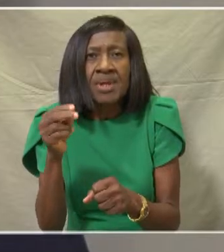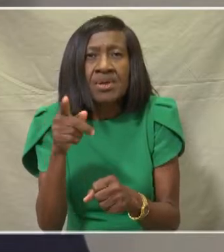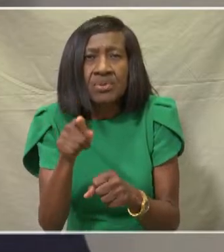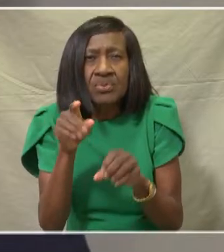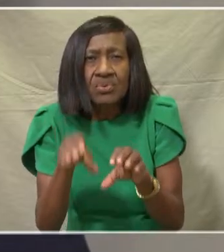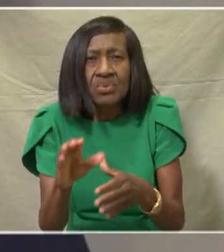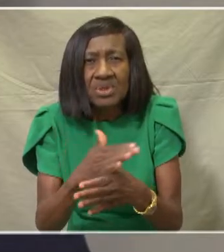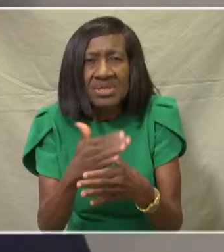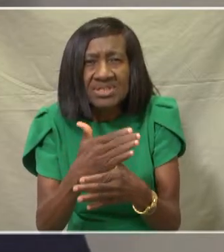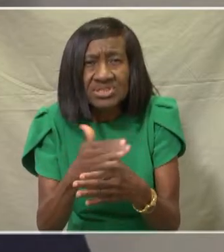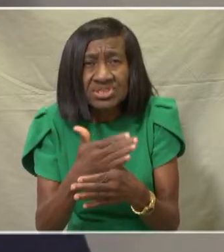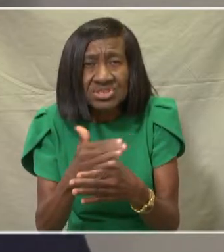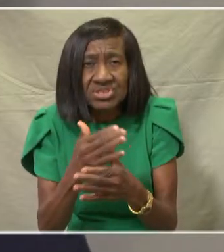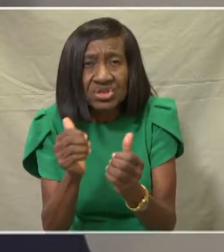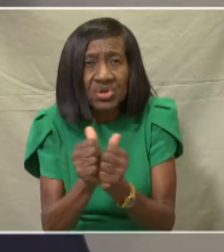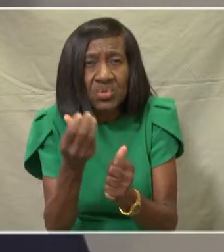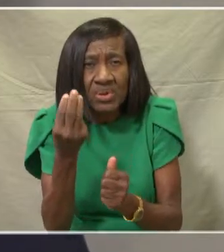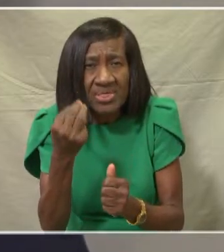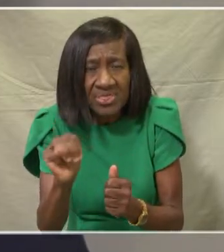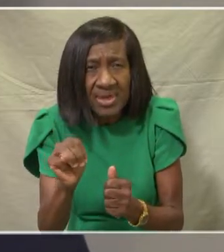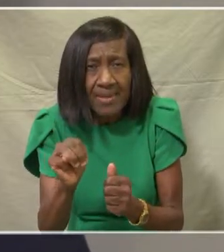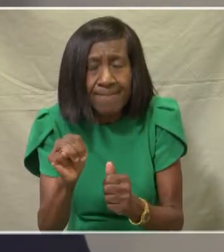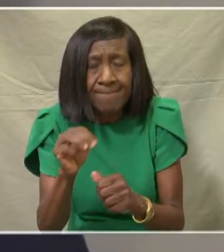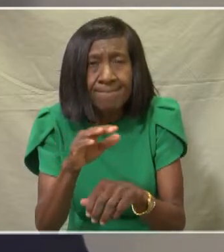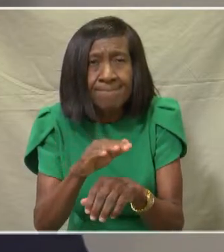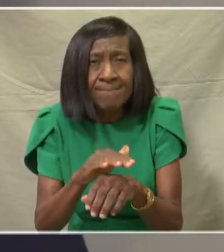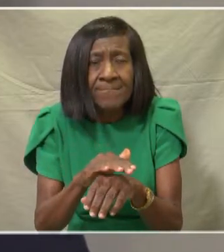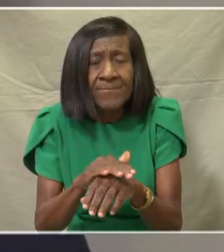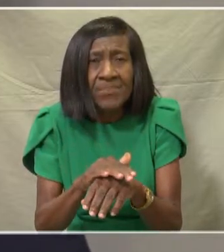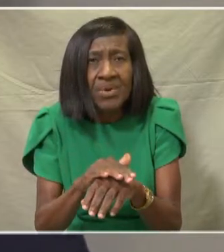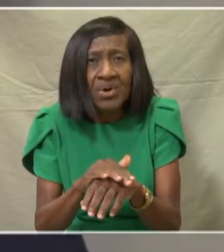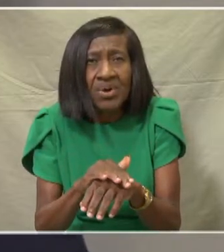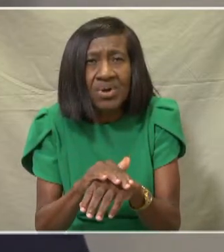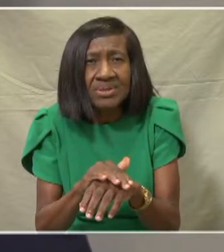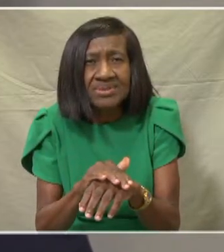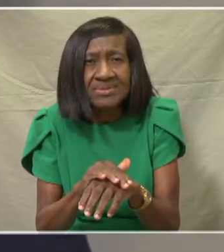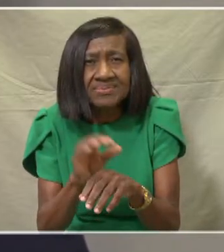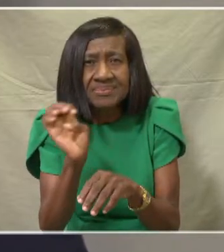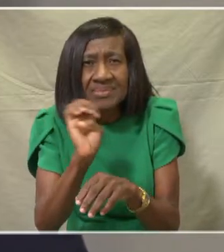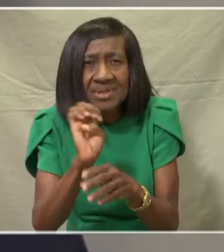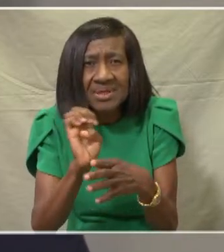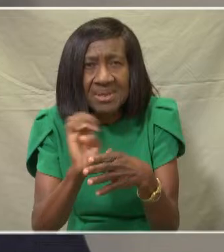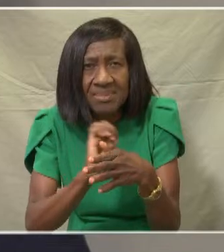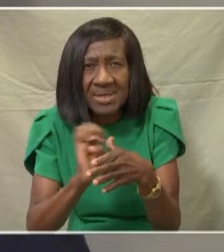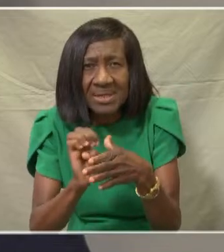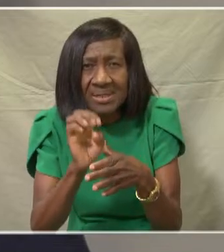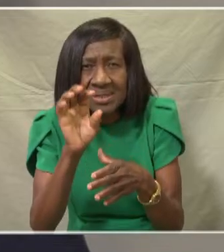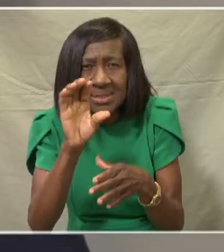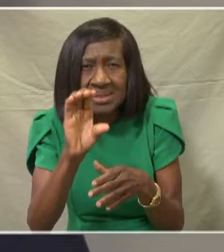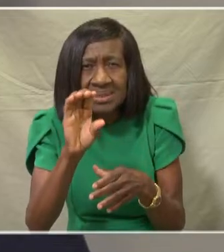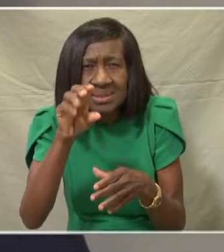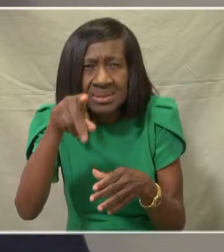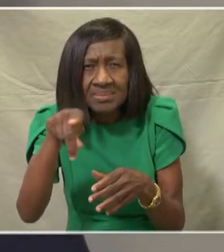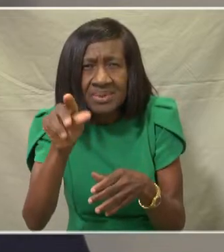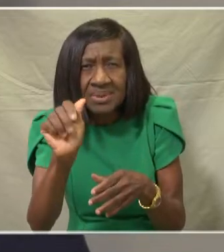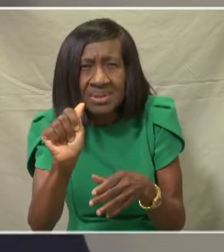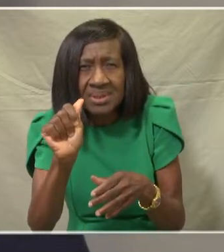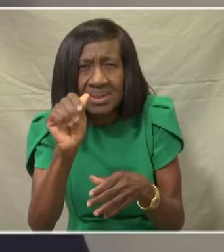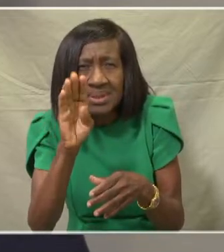process, or if you have any questions about what we're doing. Our email address is